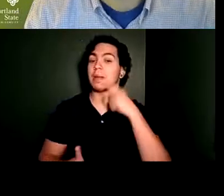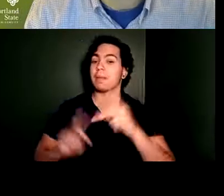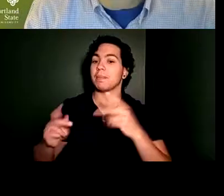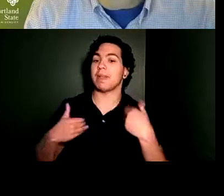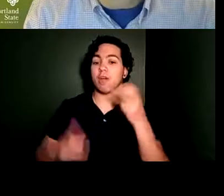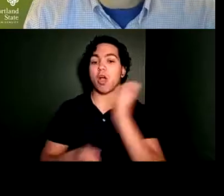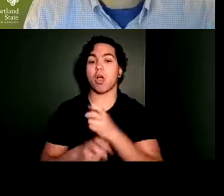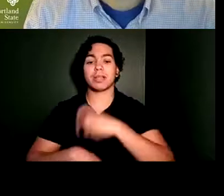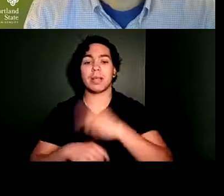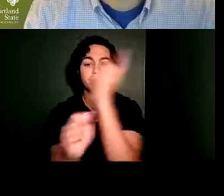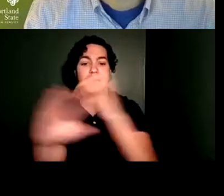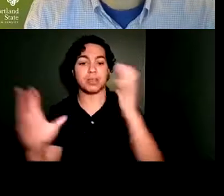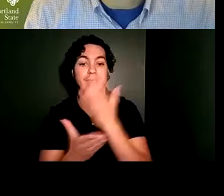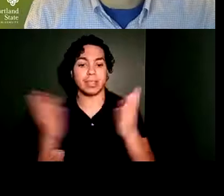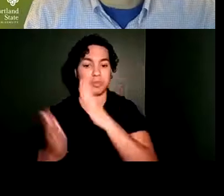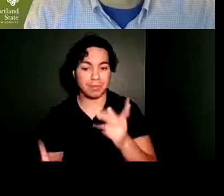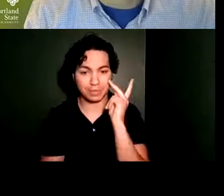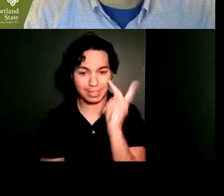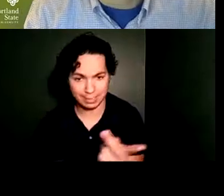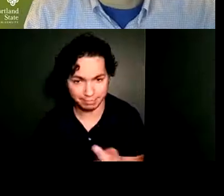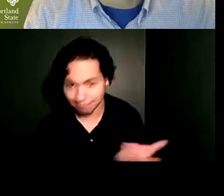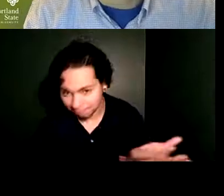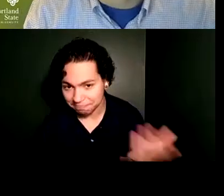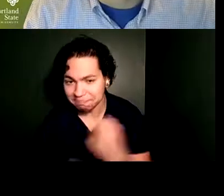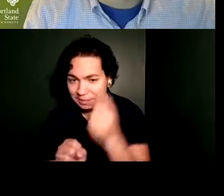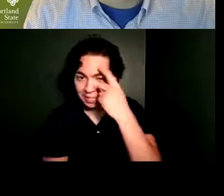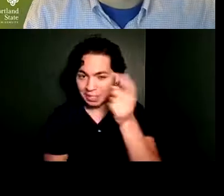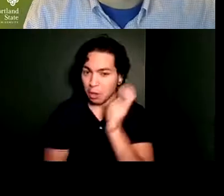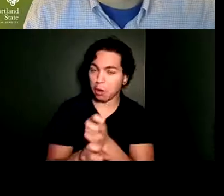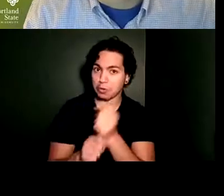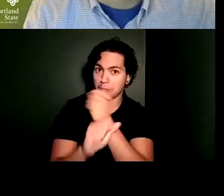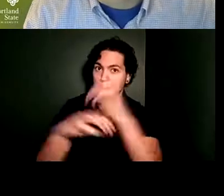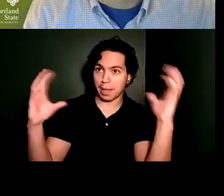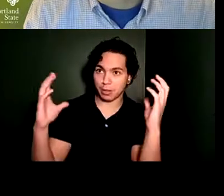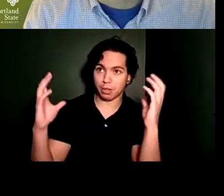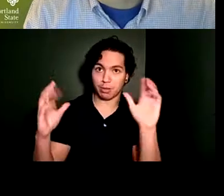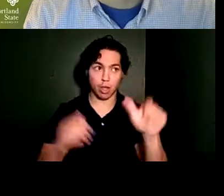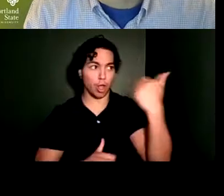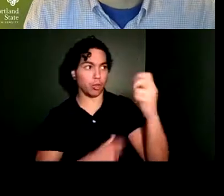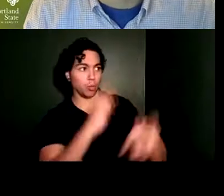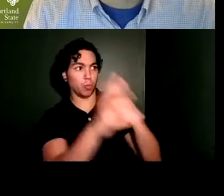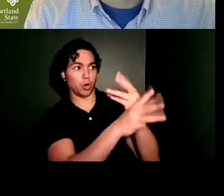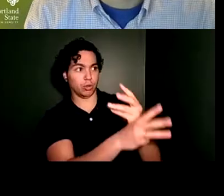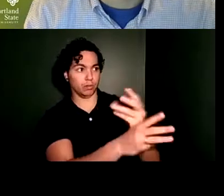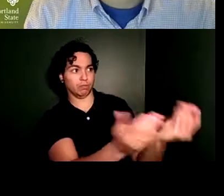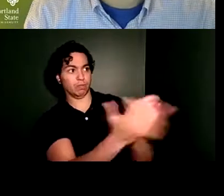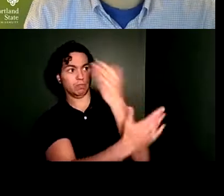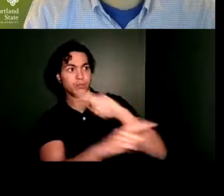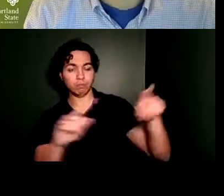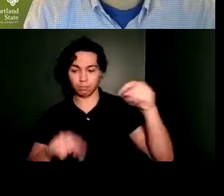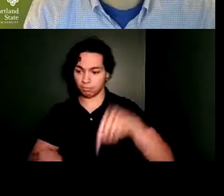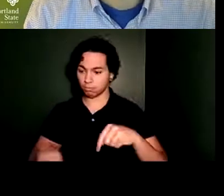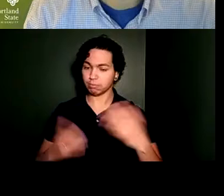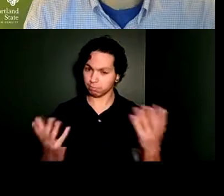they haven't seen before, which makes sense. It's hard to imagine kind of an alternate reality. But I also